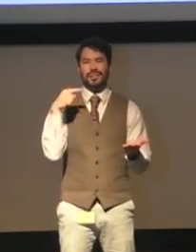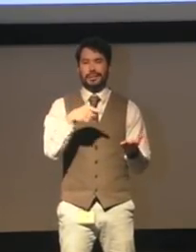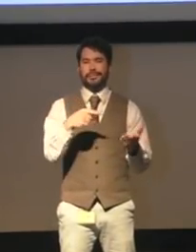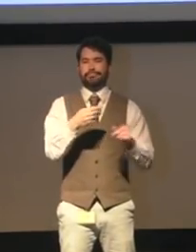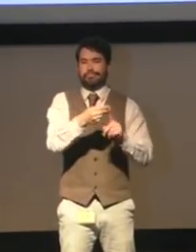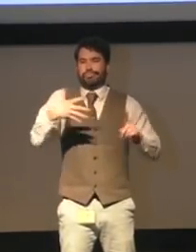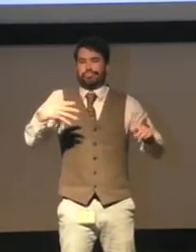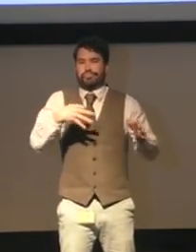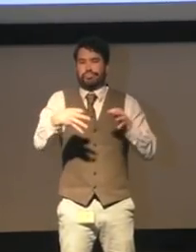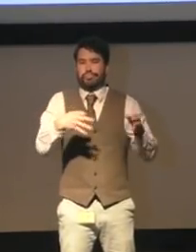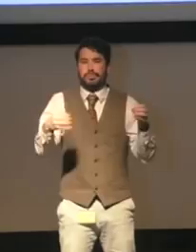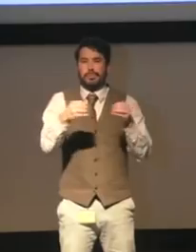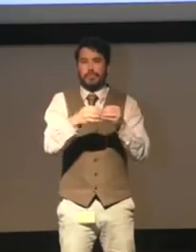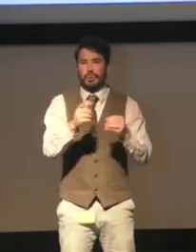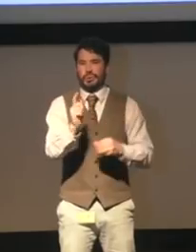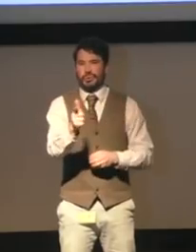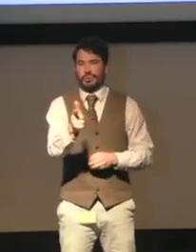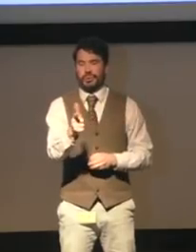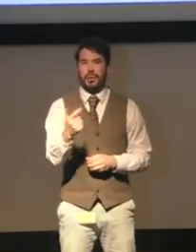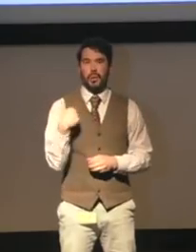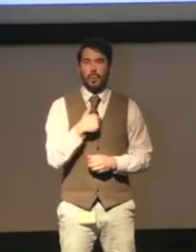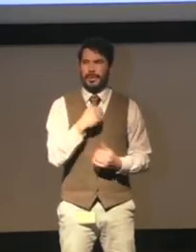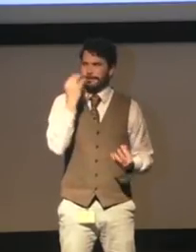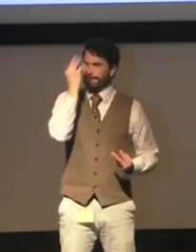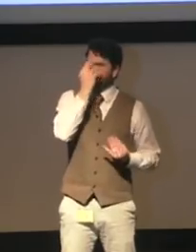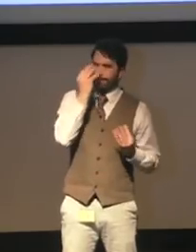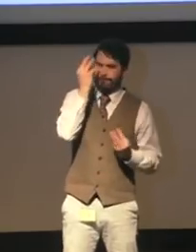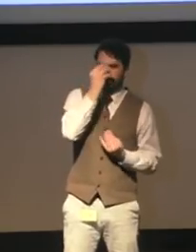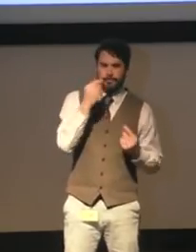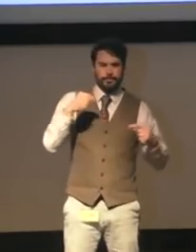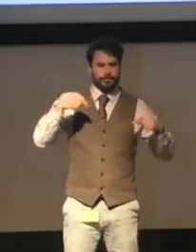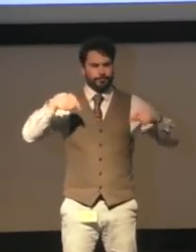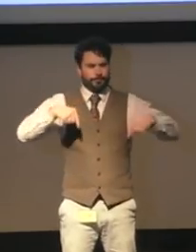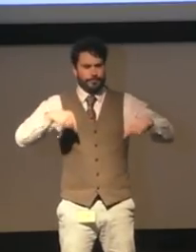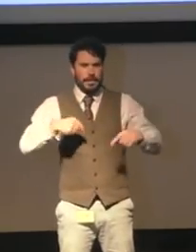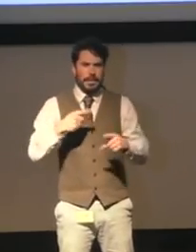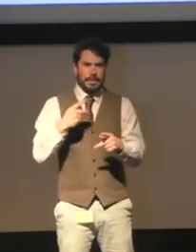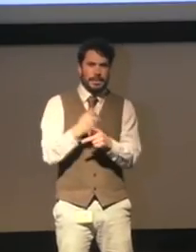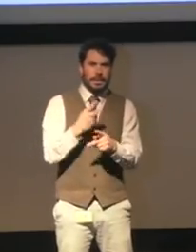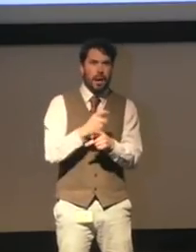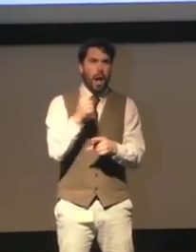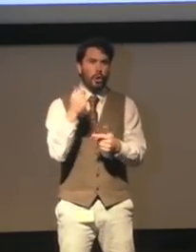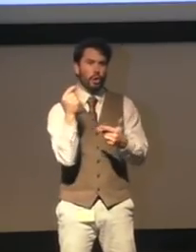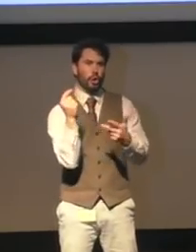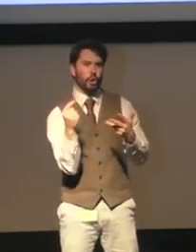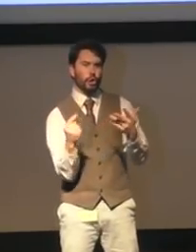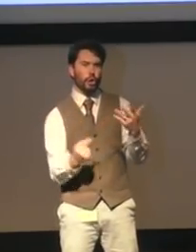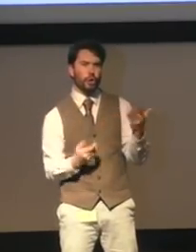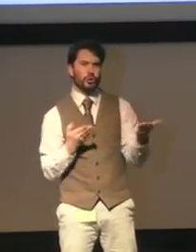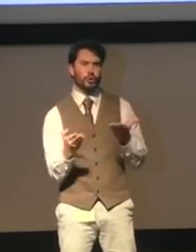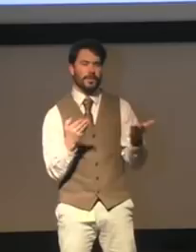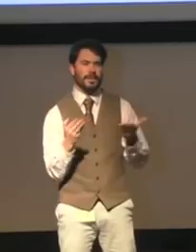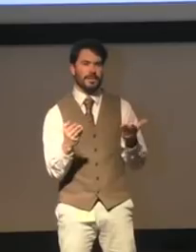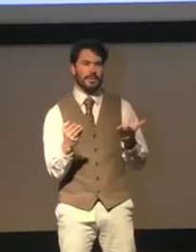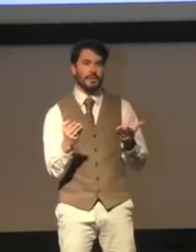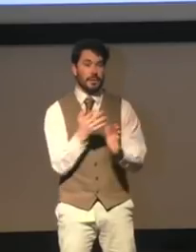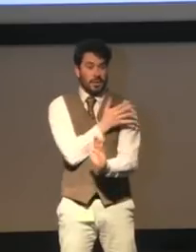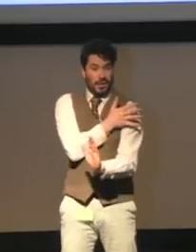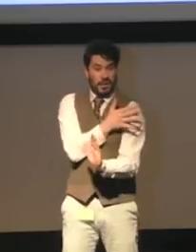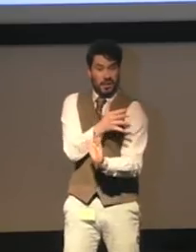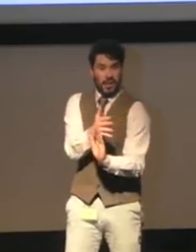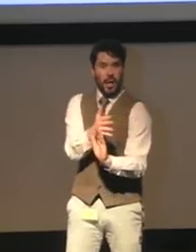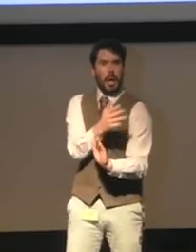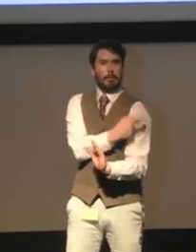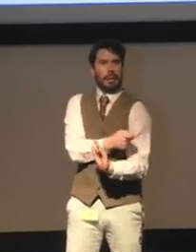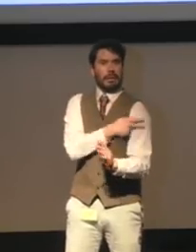to think about how to resume some services and some care to those patients that have had their care deferred during the COVID